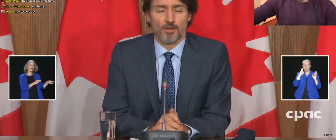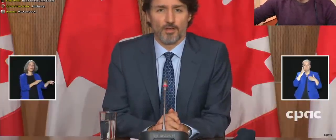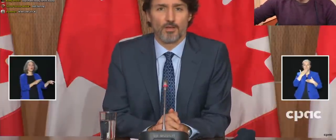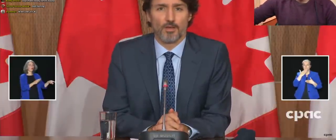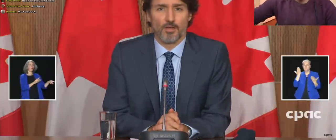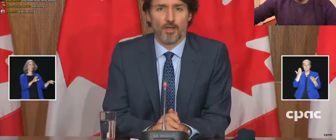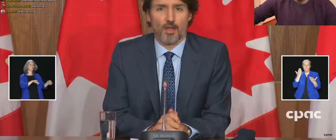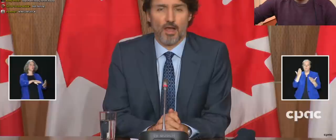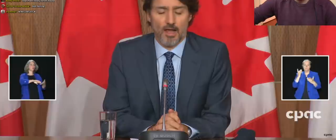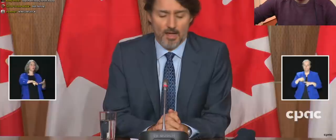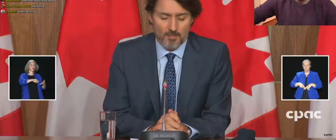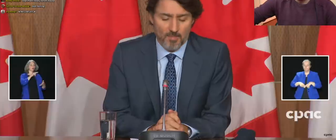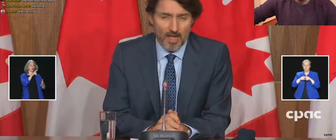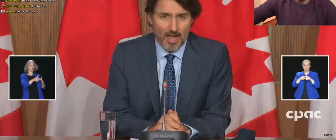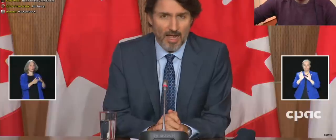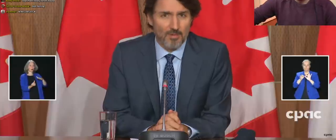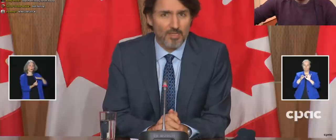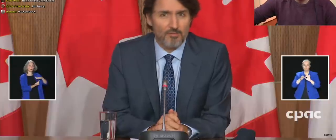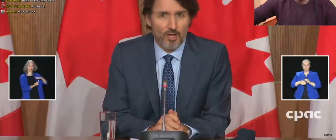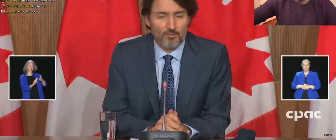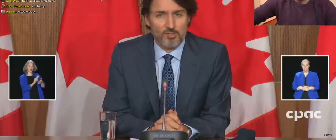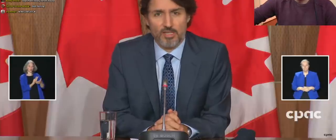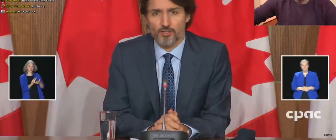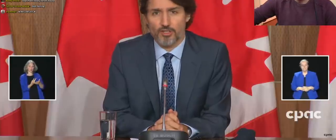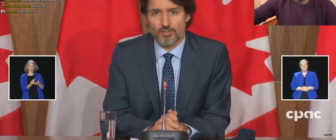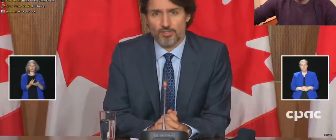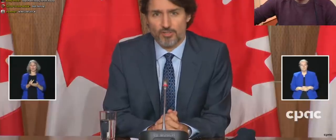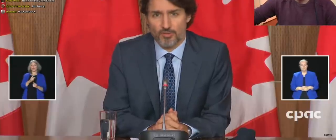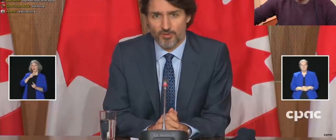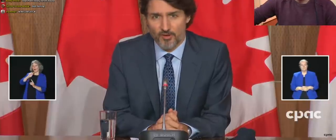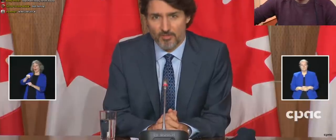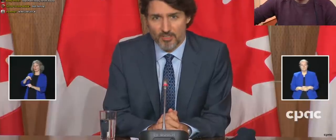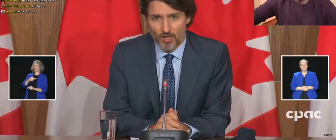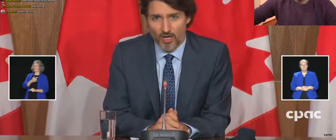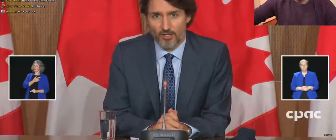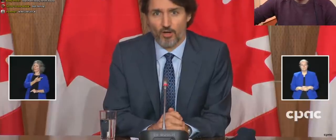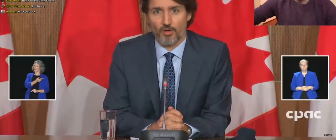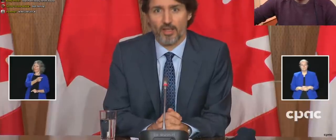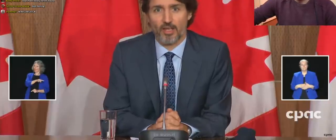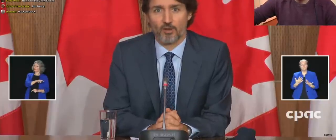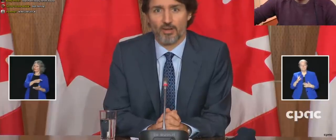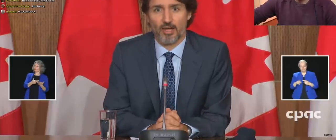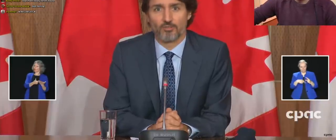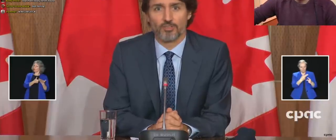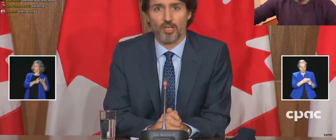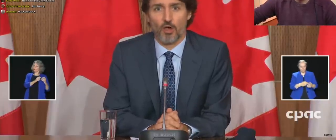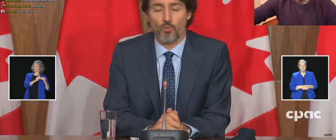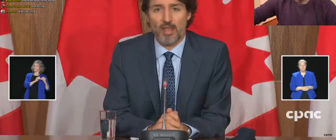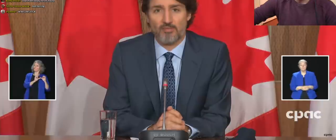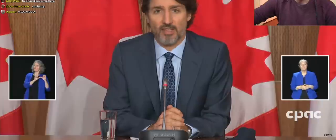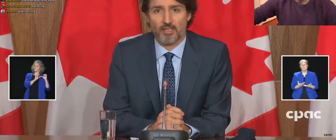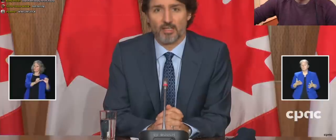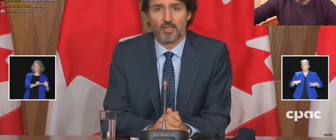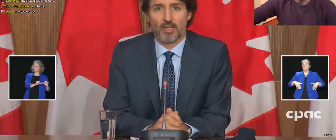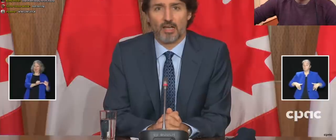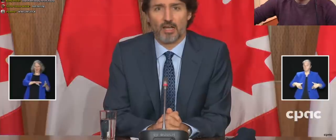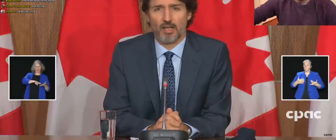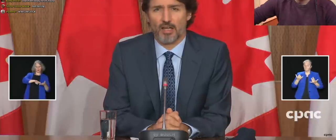testing requirements? I believe conversations are still very much ongoing around